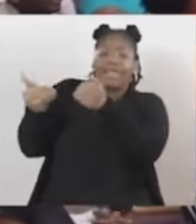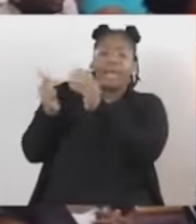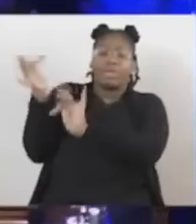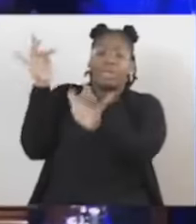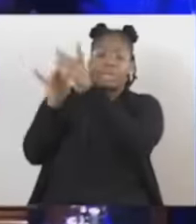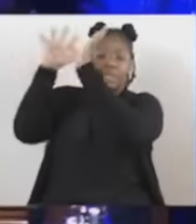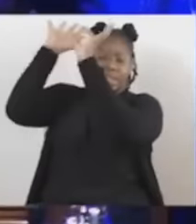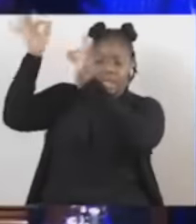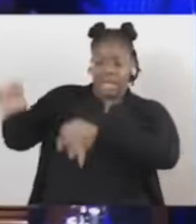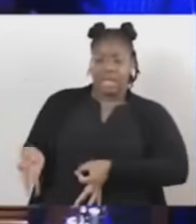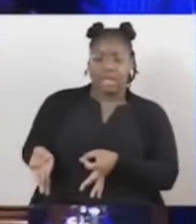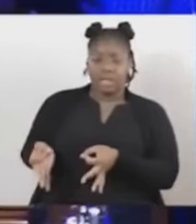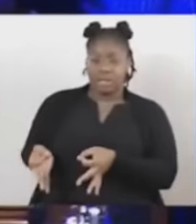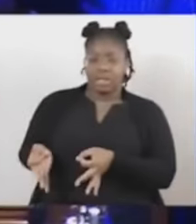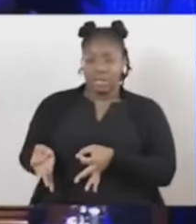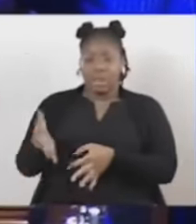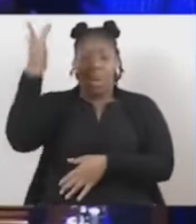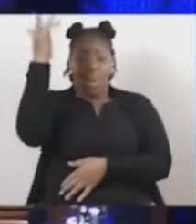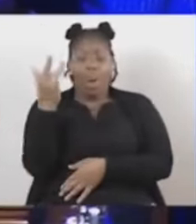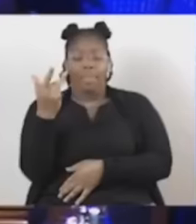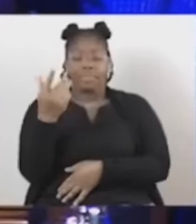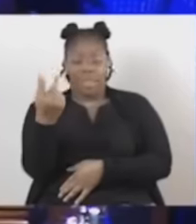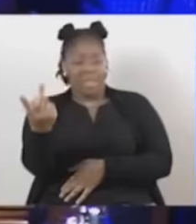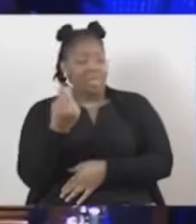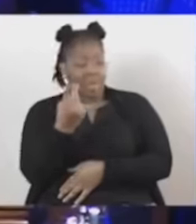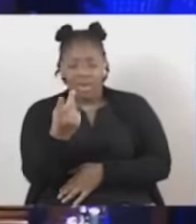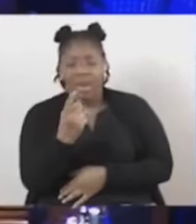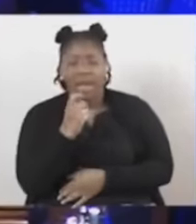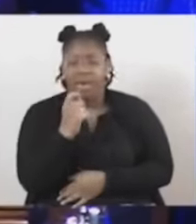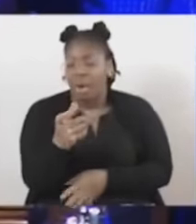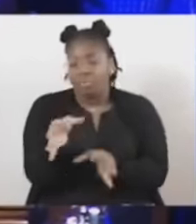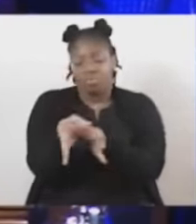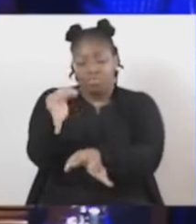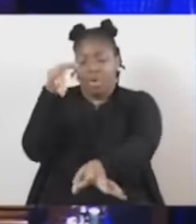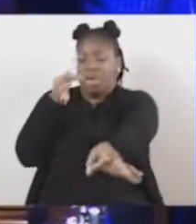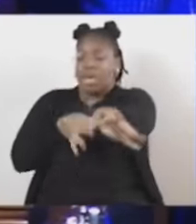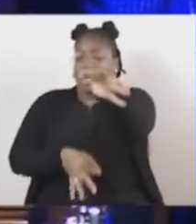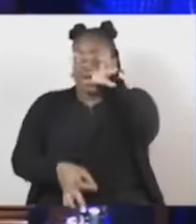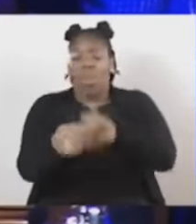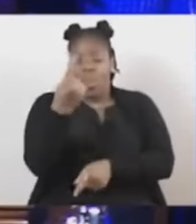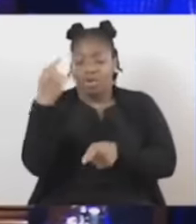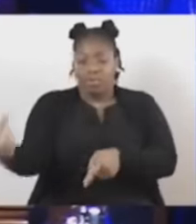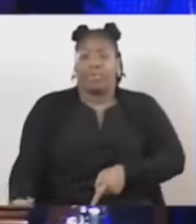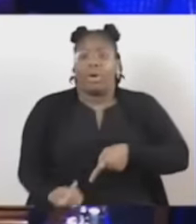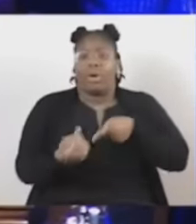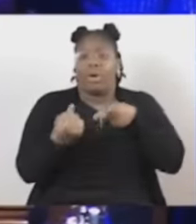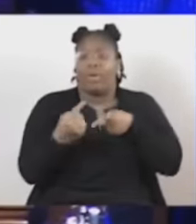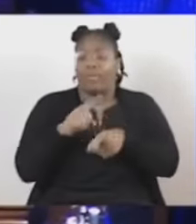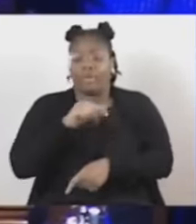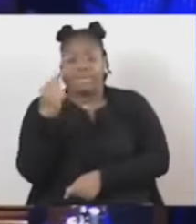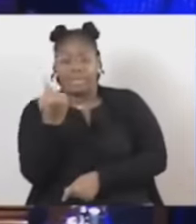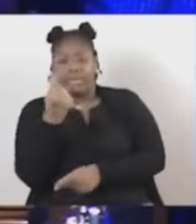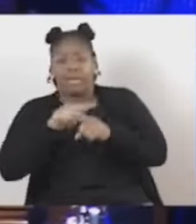critical so that you and I don't simply trade one loose thread